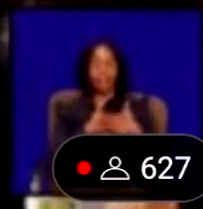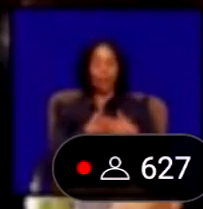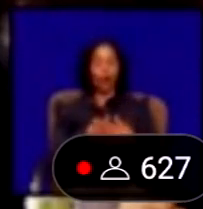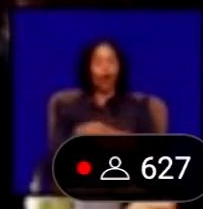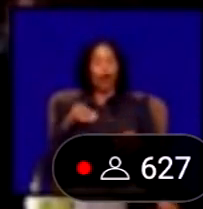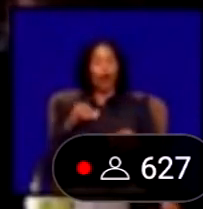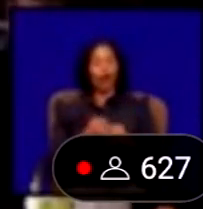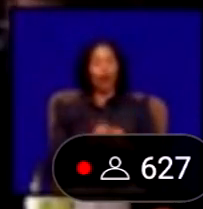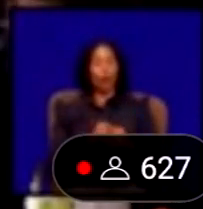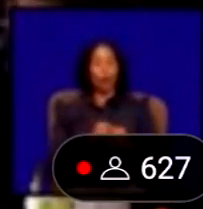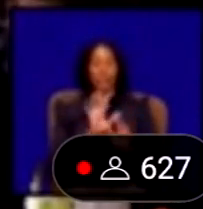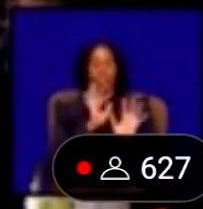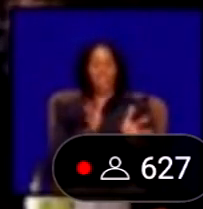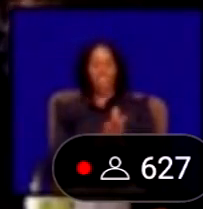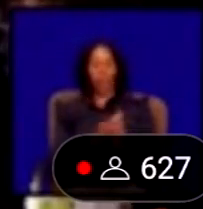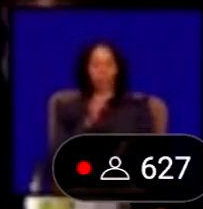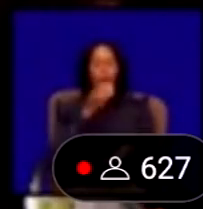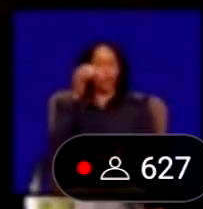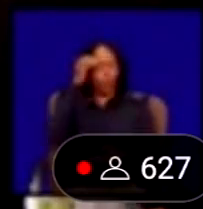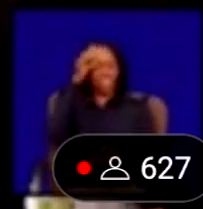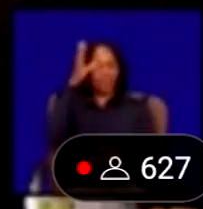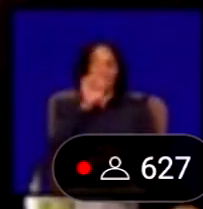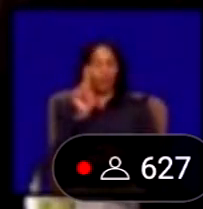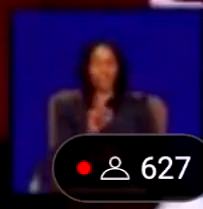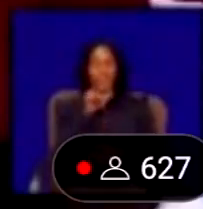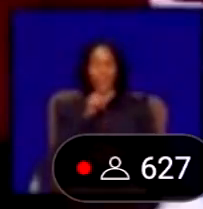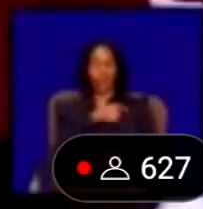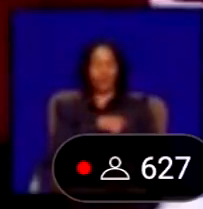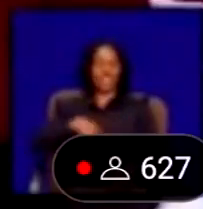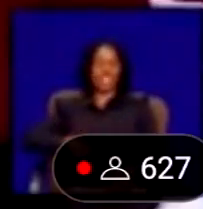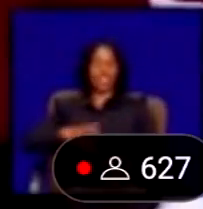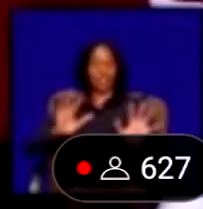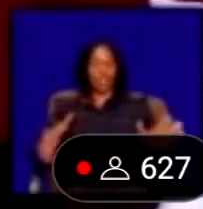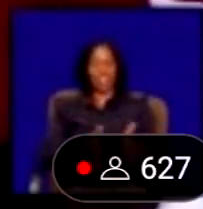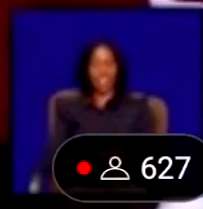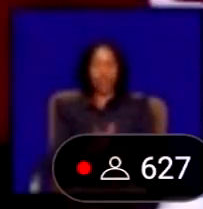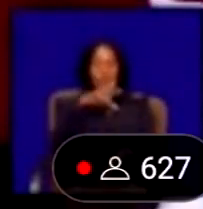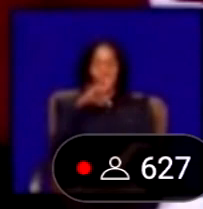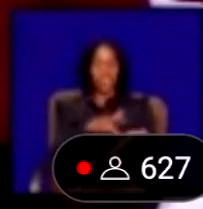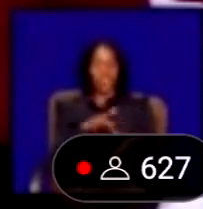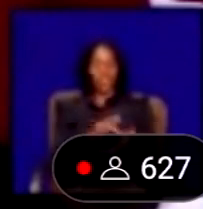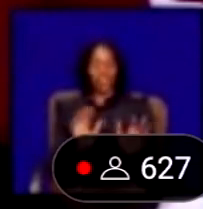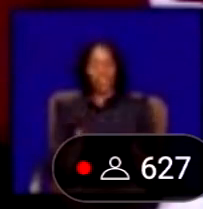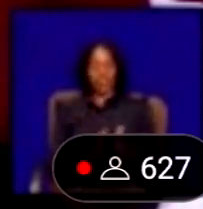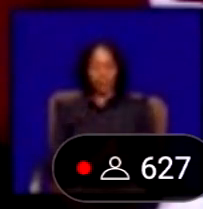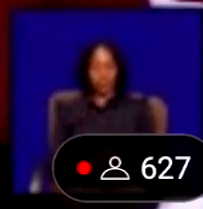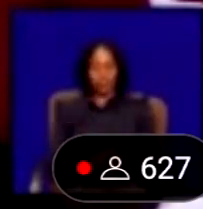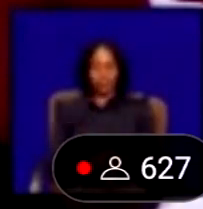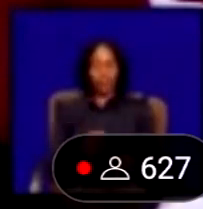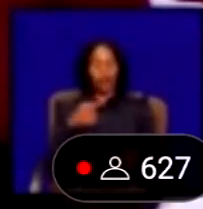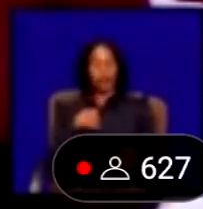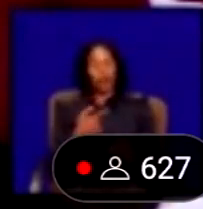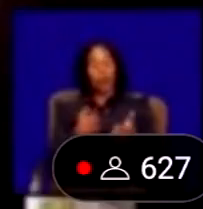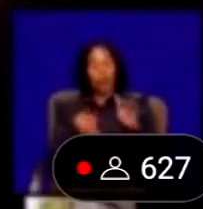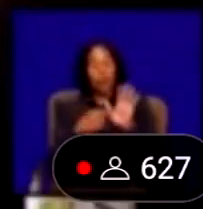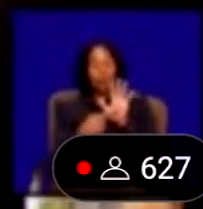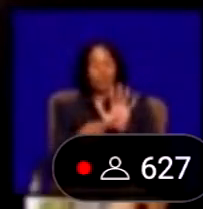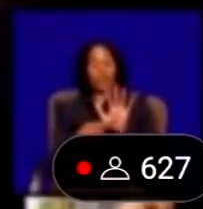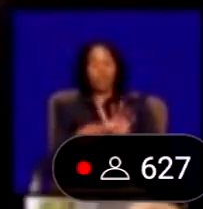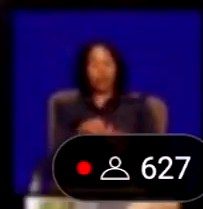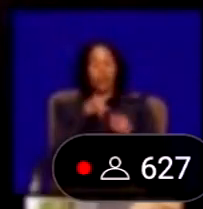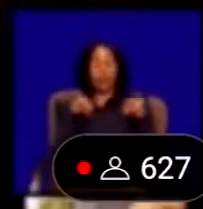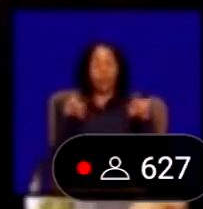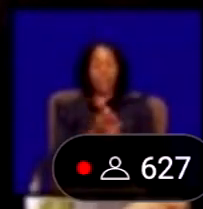President and with the perks that comes with that position. On behalf of the millions of people forced to live